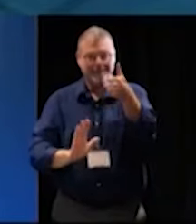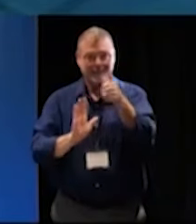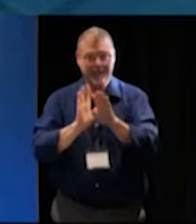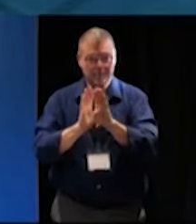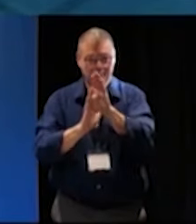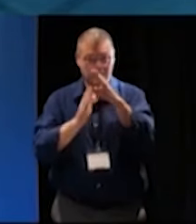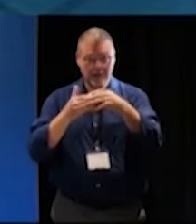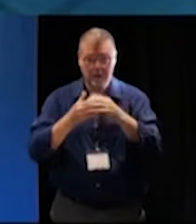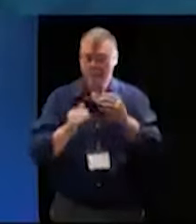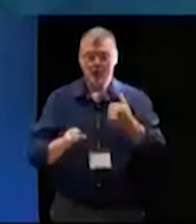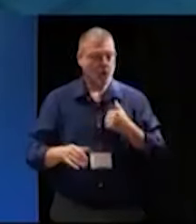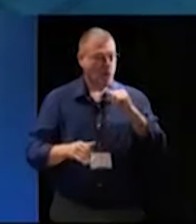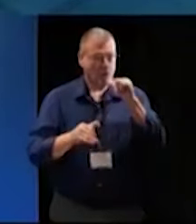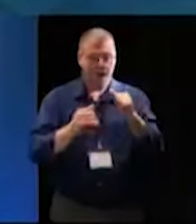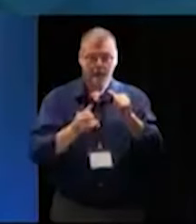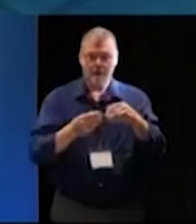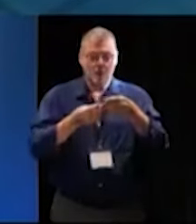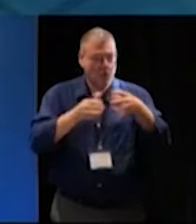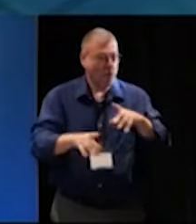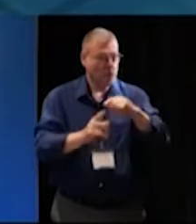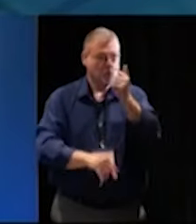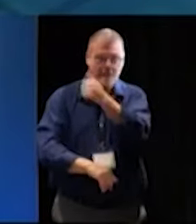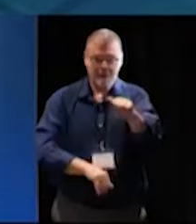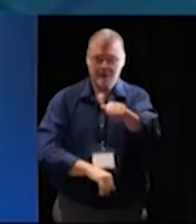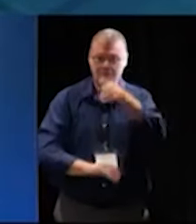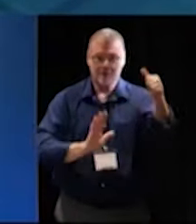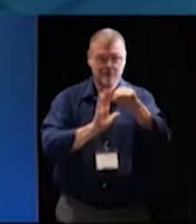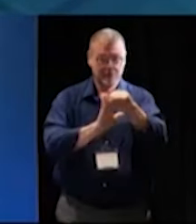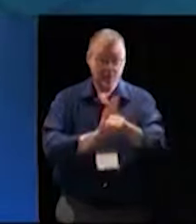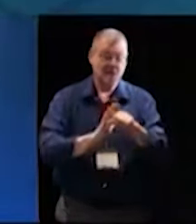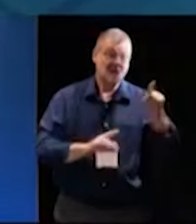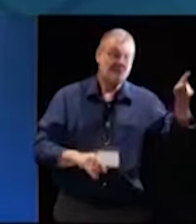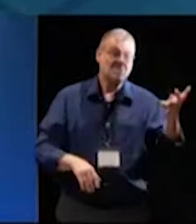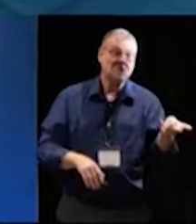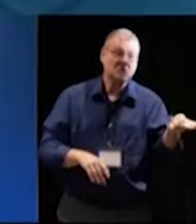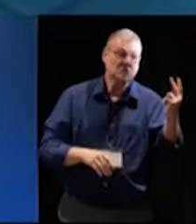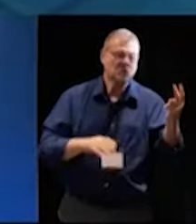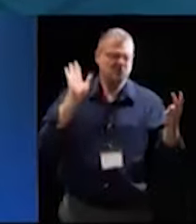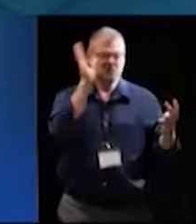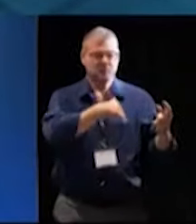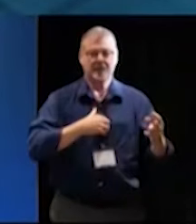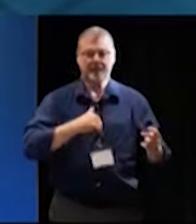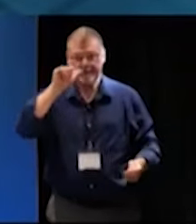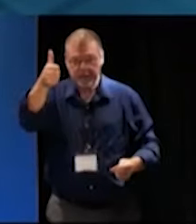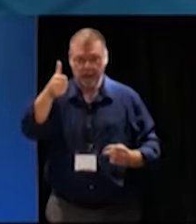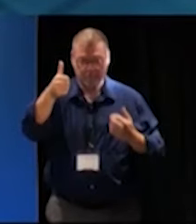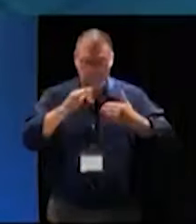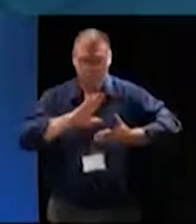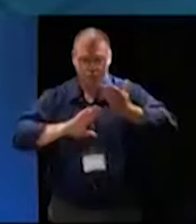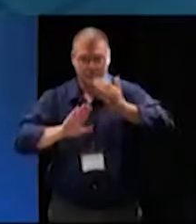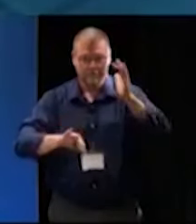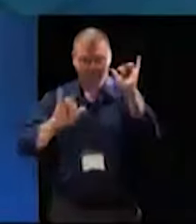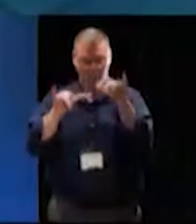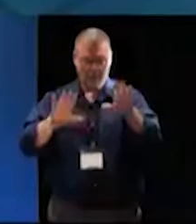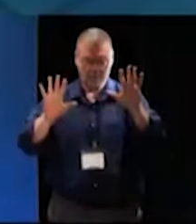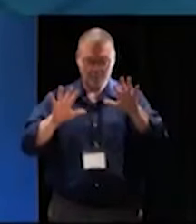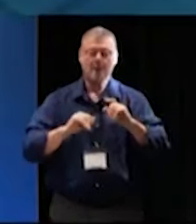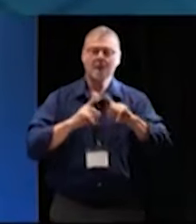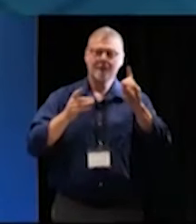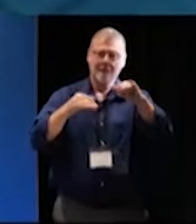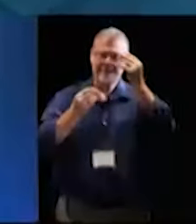again, we're not going to lose to any other state. Some other state might be $2 billion, then we're going to go 10. That's how we operate. But that was what gave